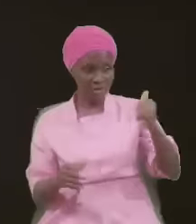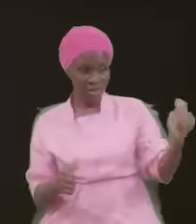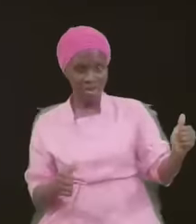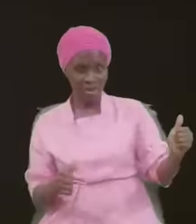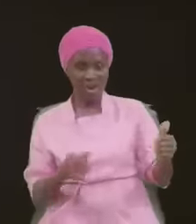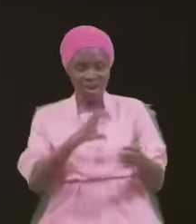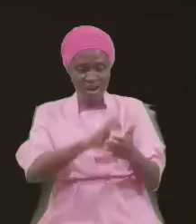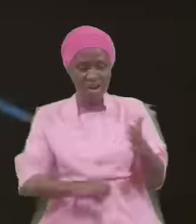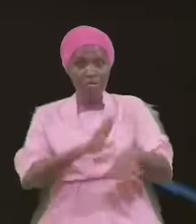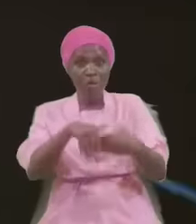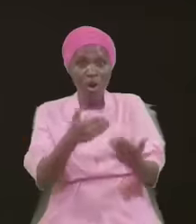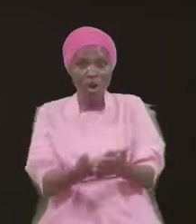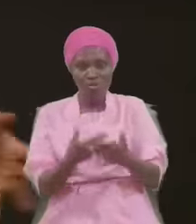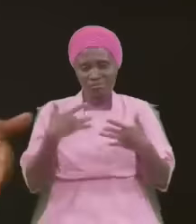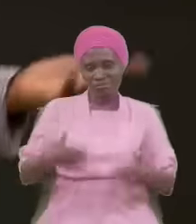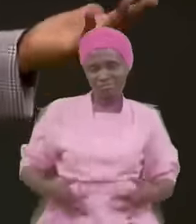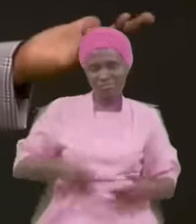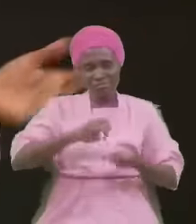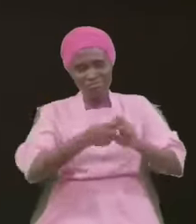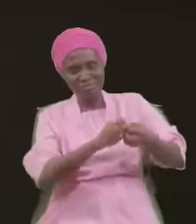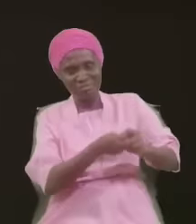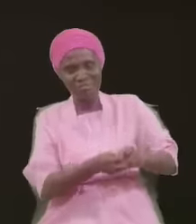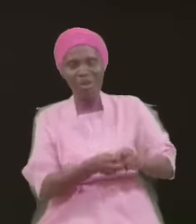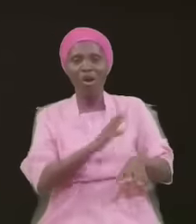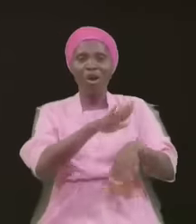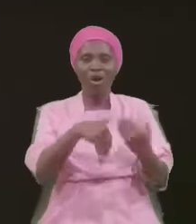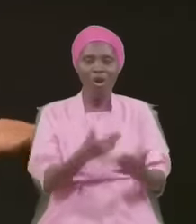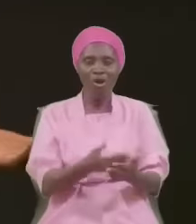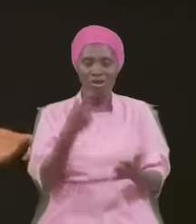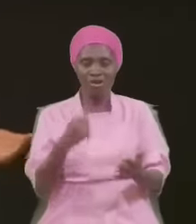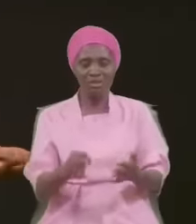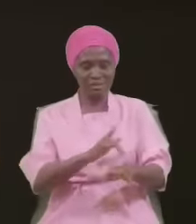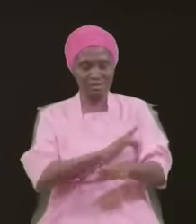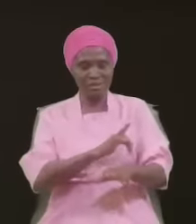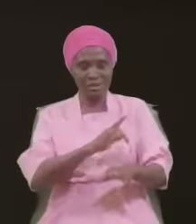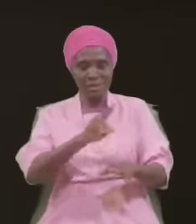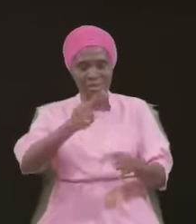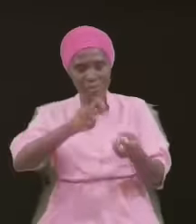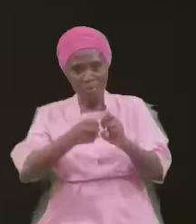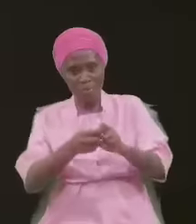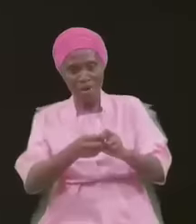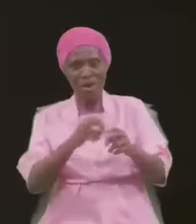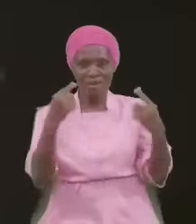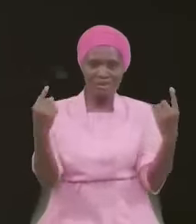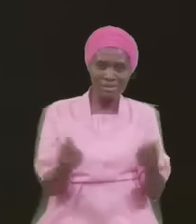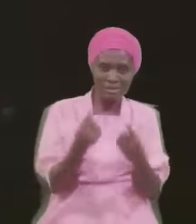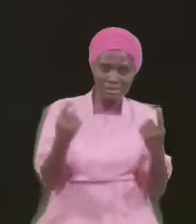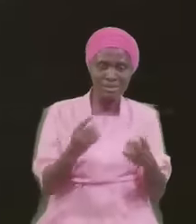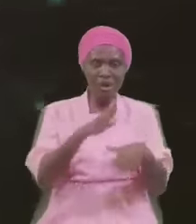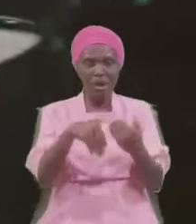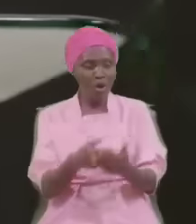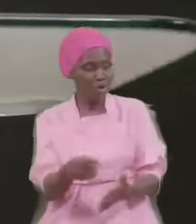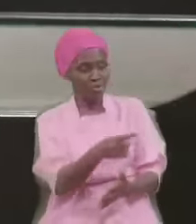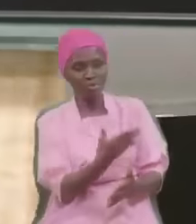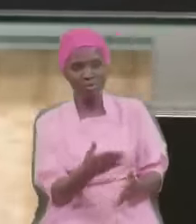all those atrocities away, and take all those iniquities away, and take away all those things that